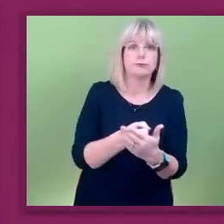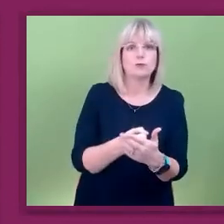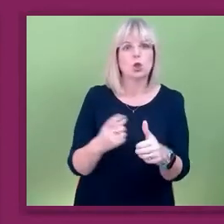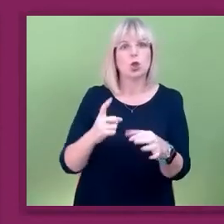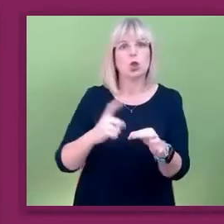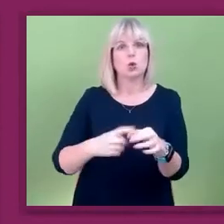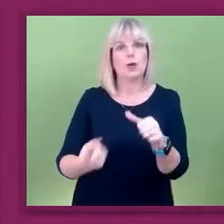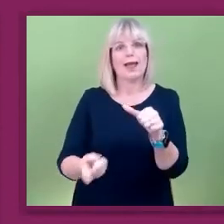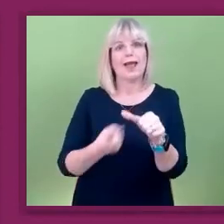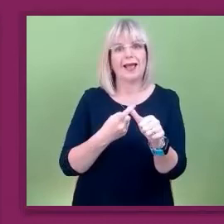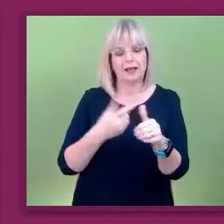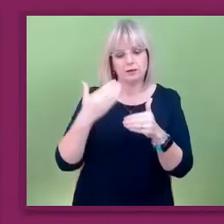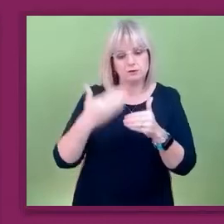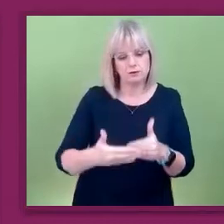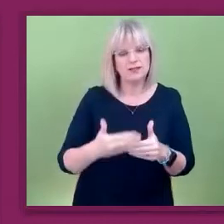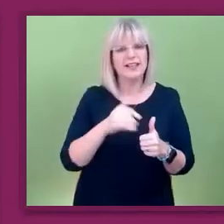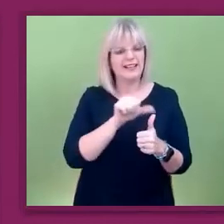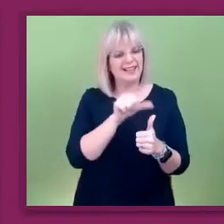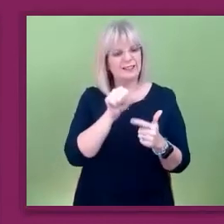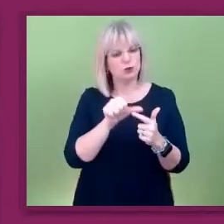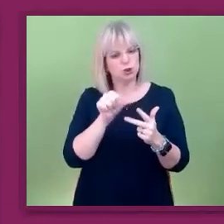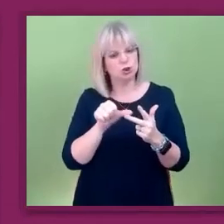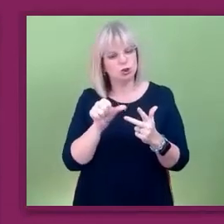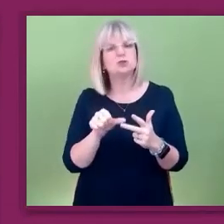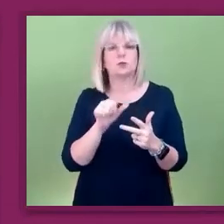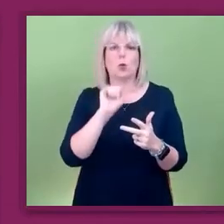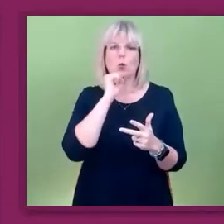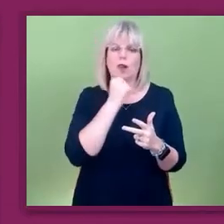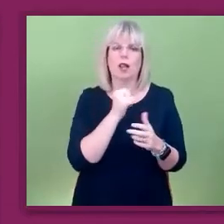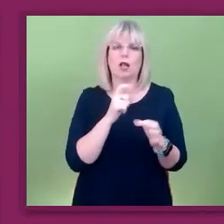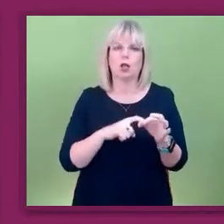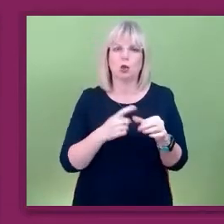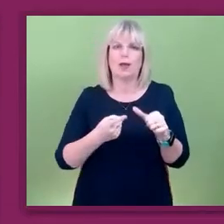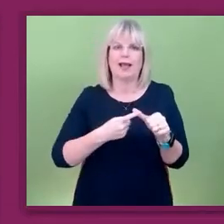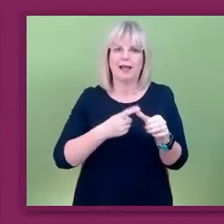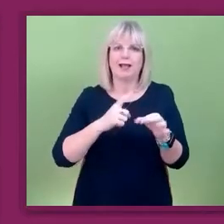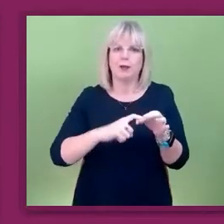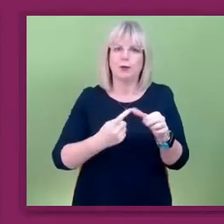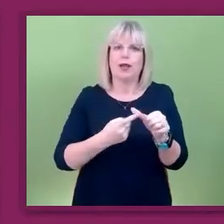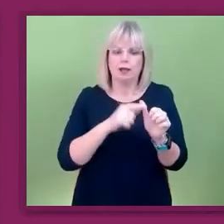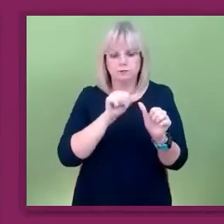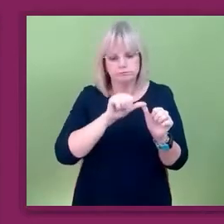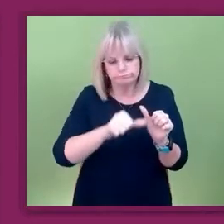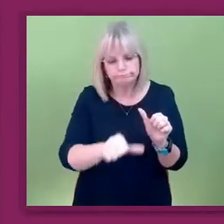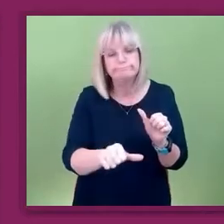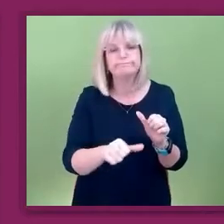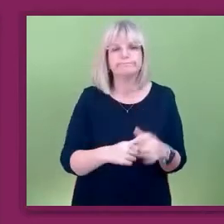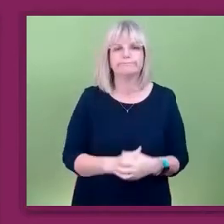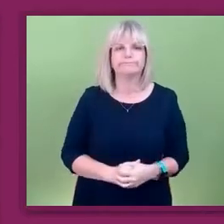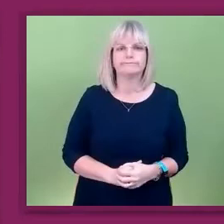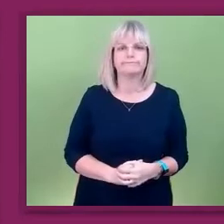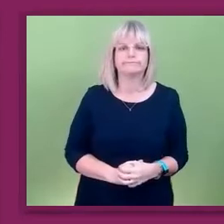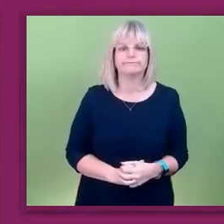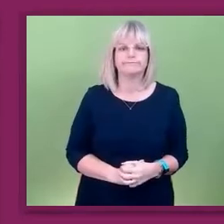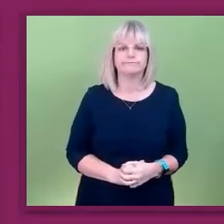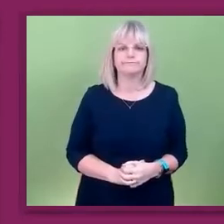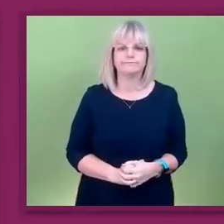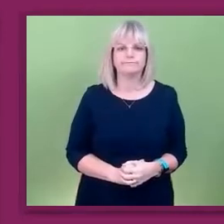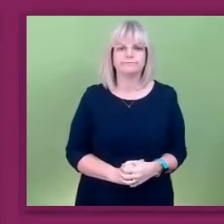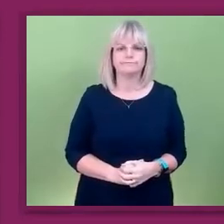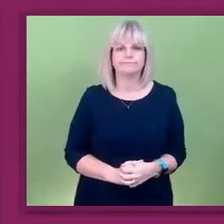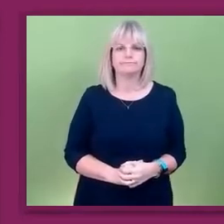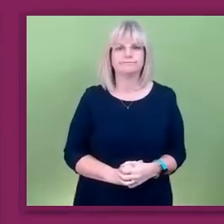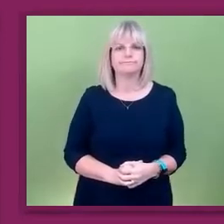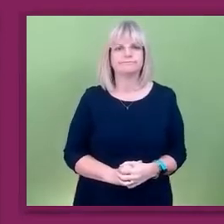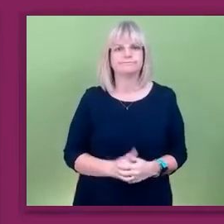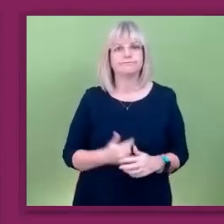of our speakers have had an opportunity to share their thoughts and views and expertise on the issue at hand. If you'd like to